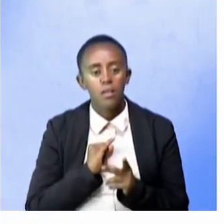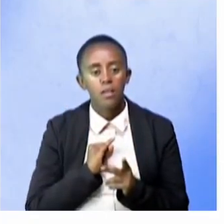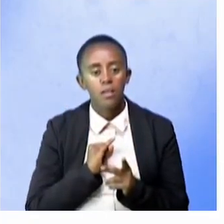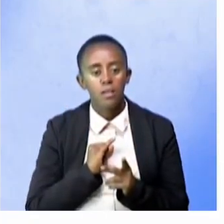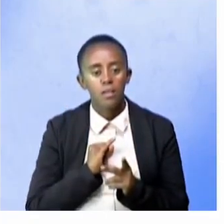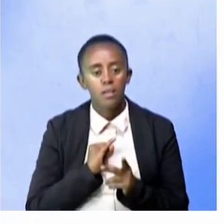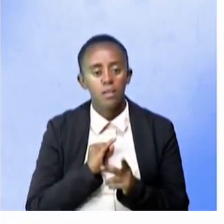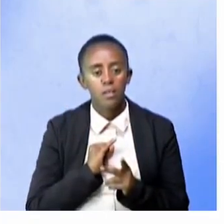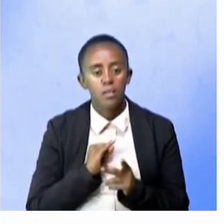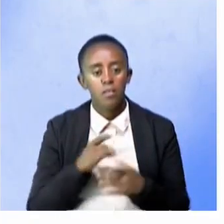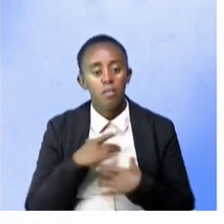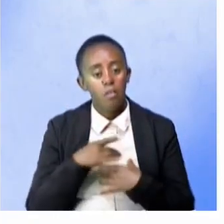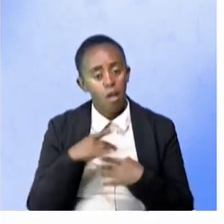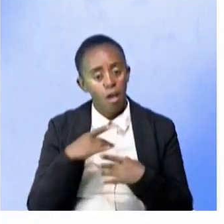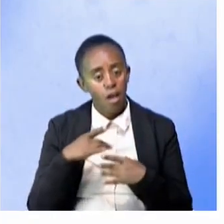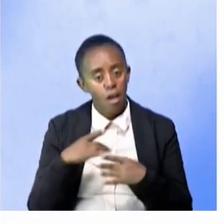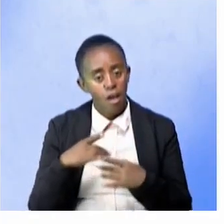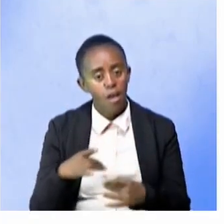to be